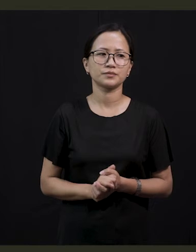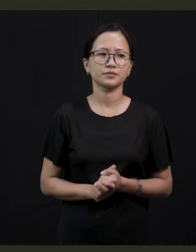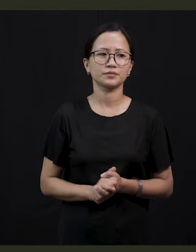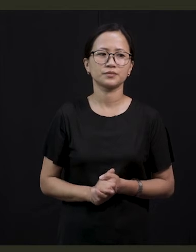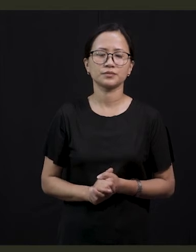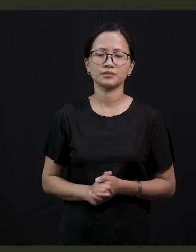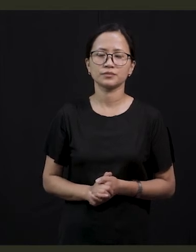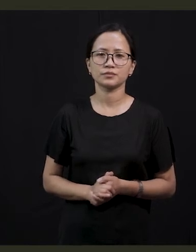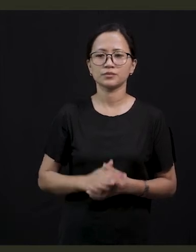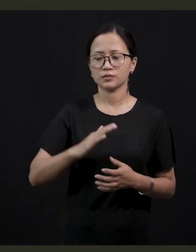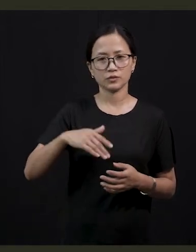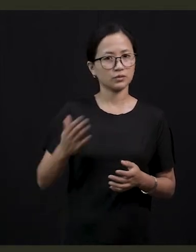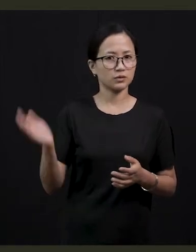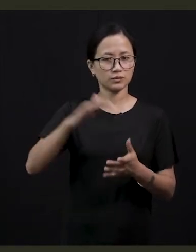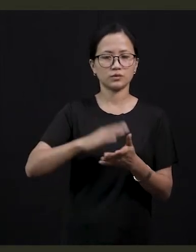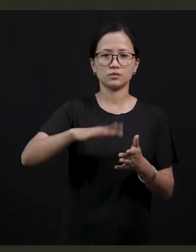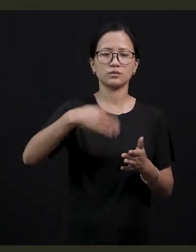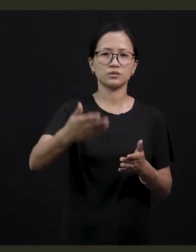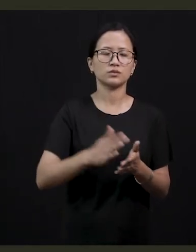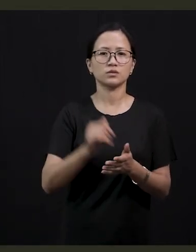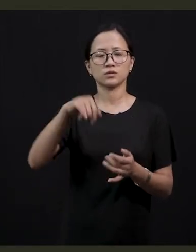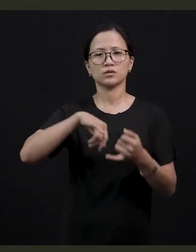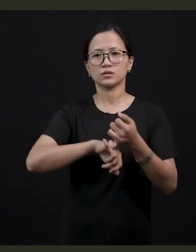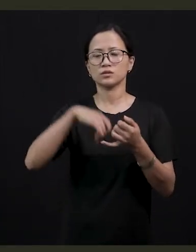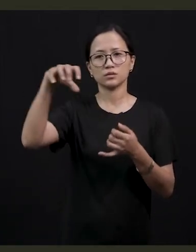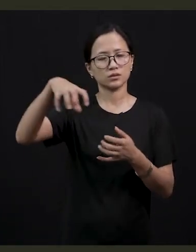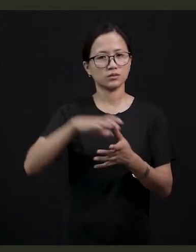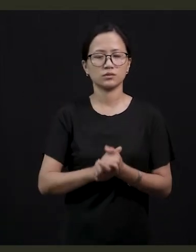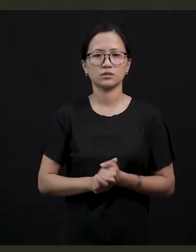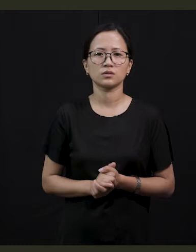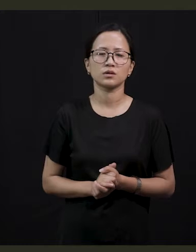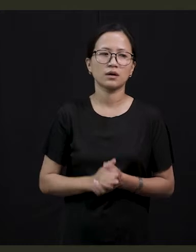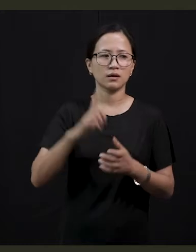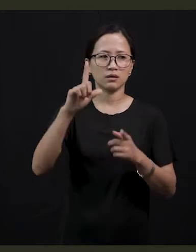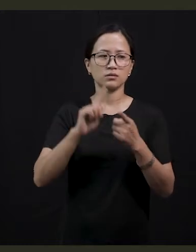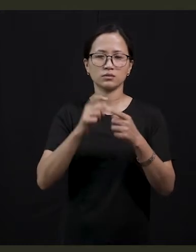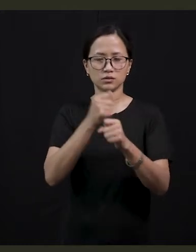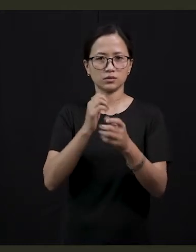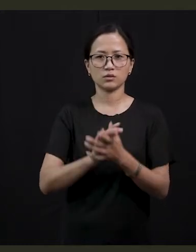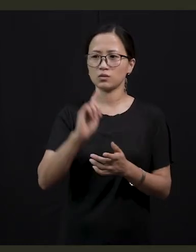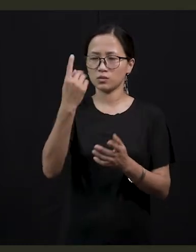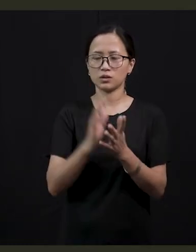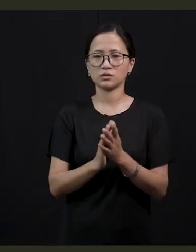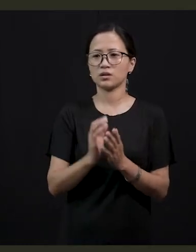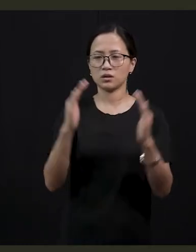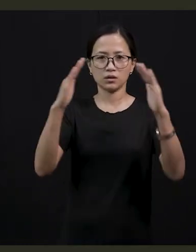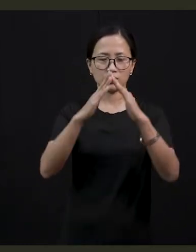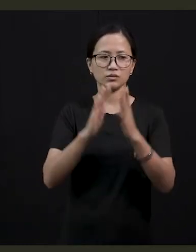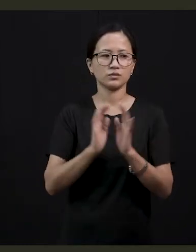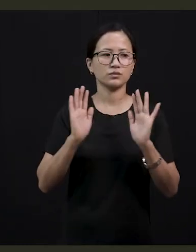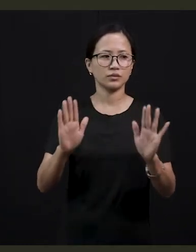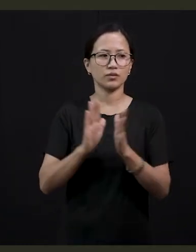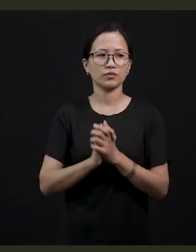So we'll come to that later, I think. This is the state legislature. States which have one house is called unicameral,